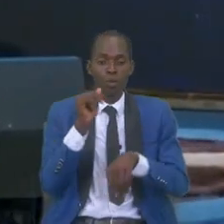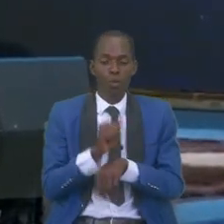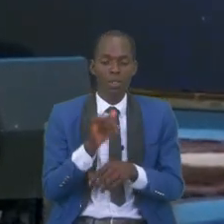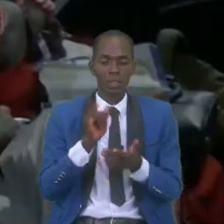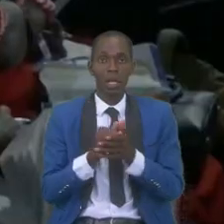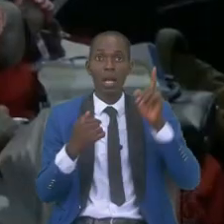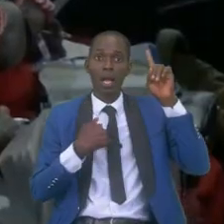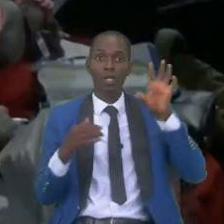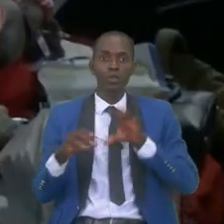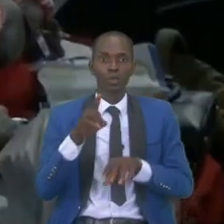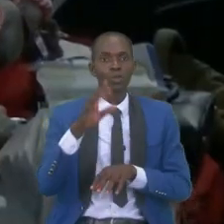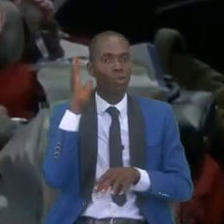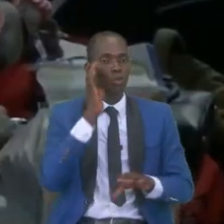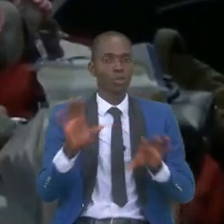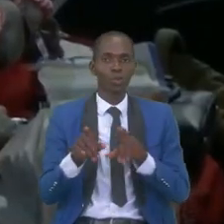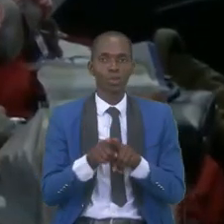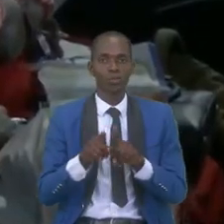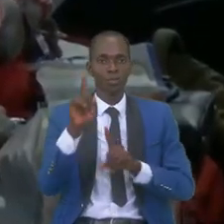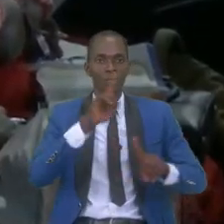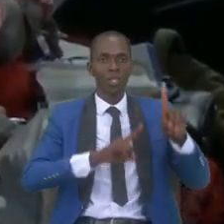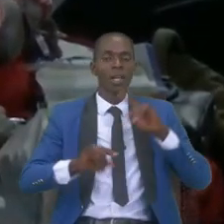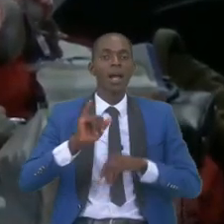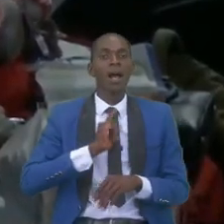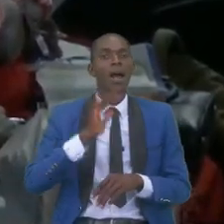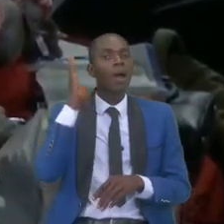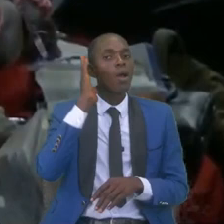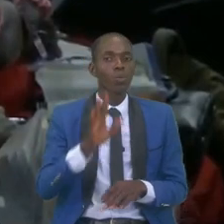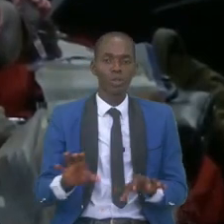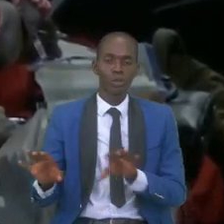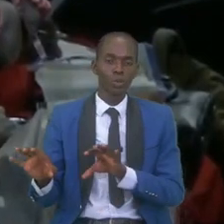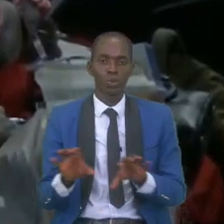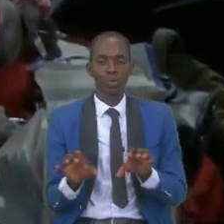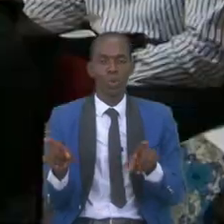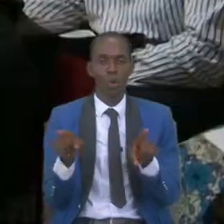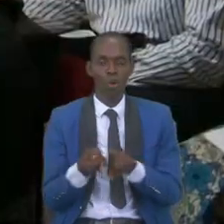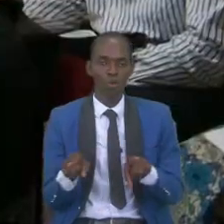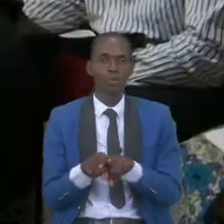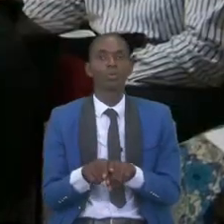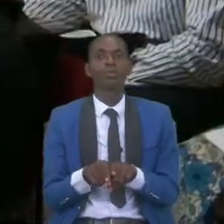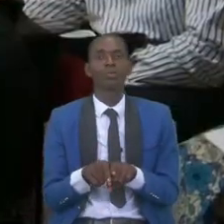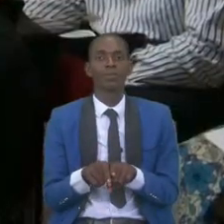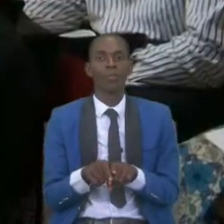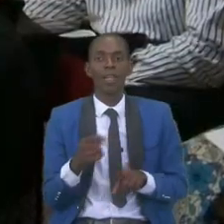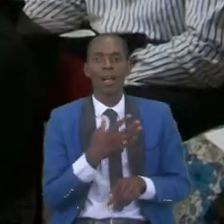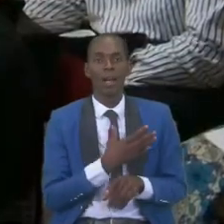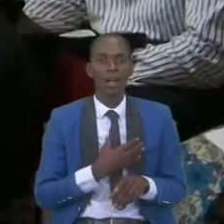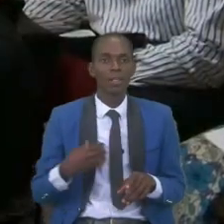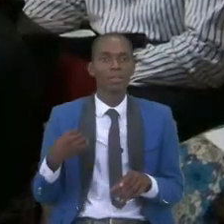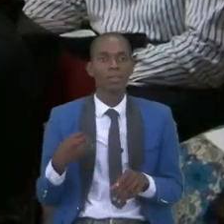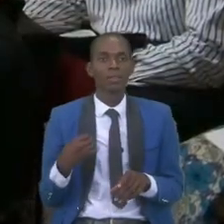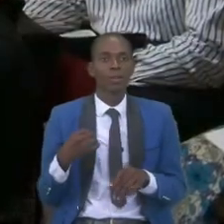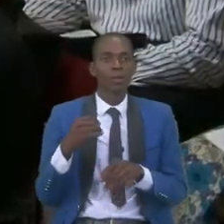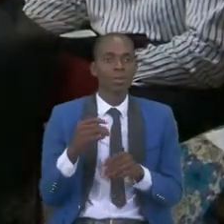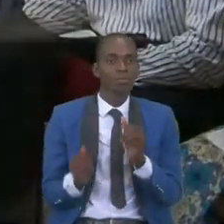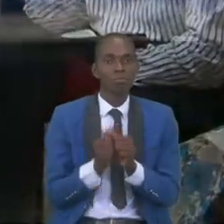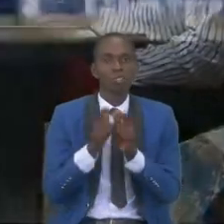also. I will do also. I will do also. And works, greater